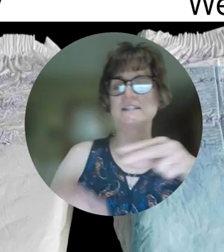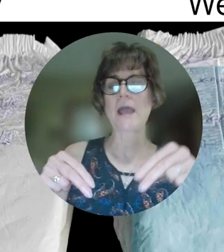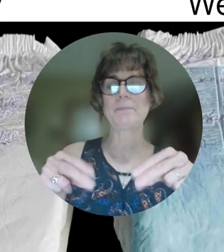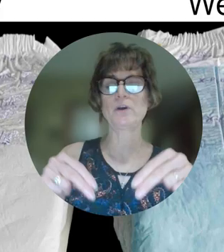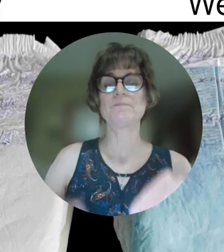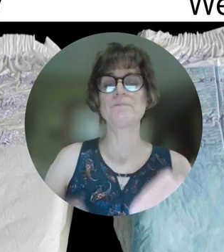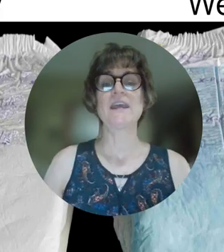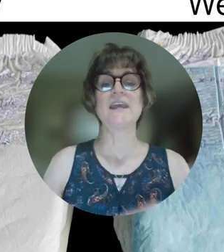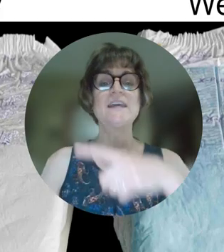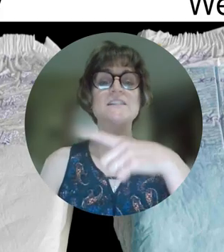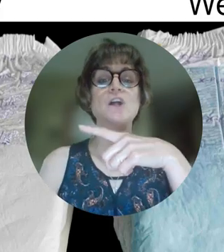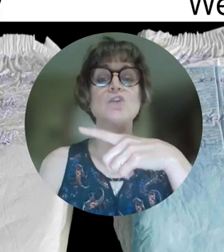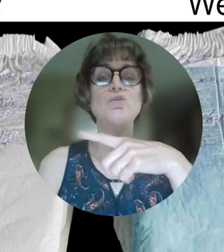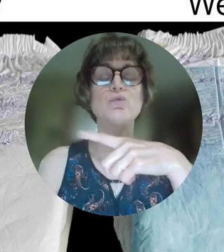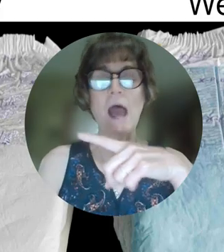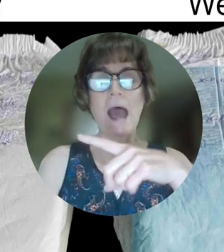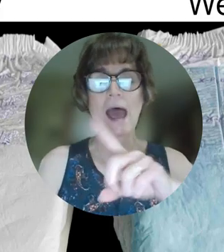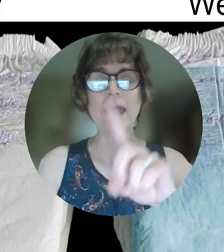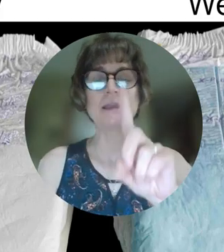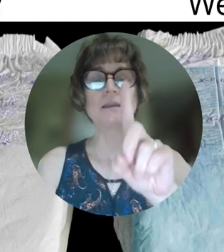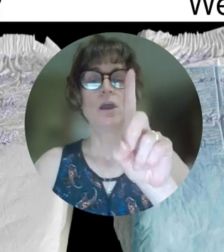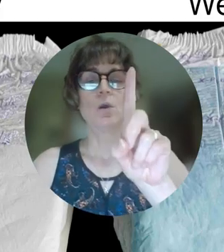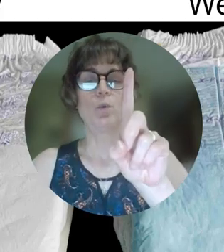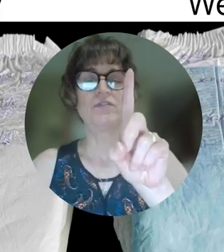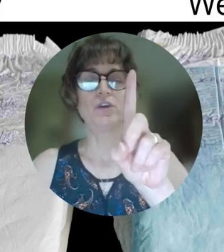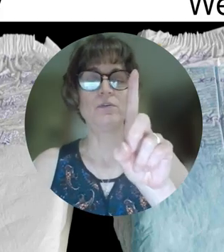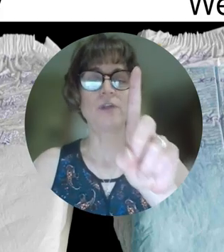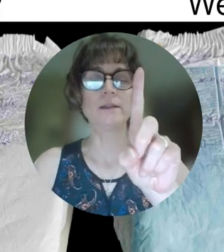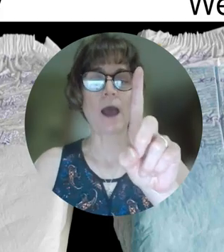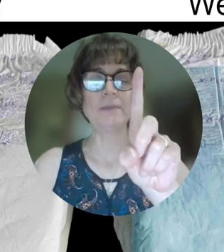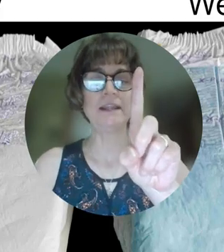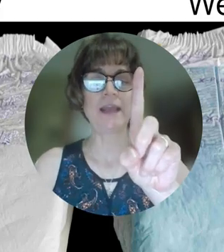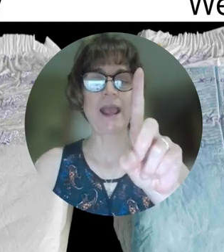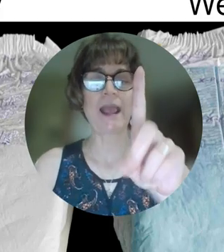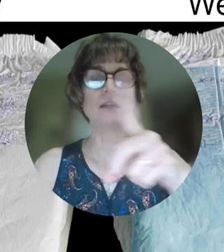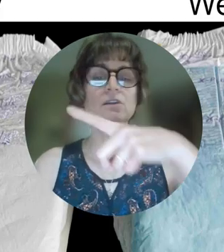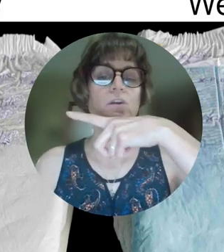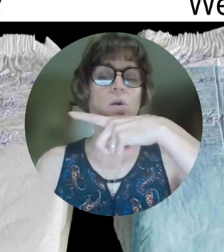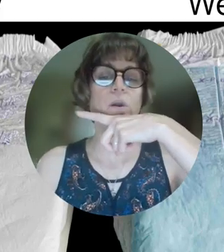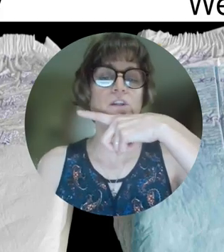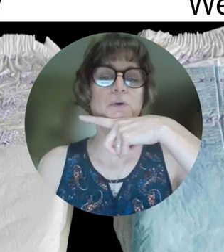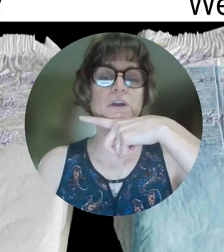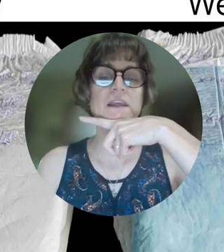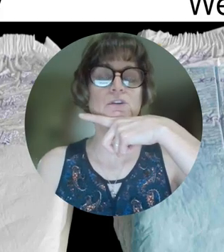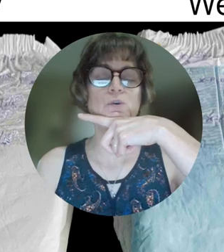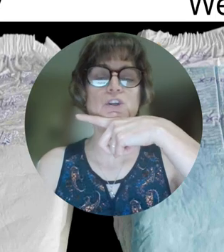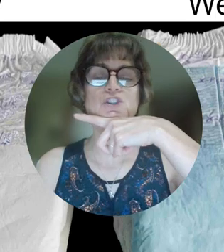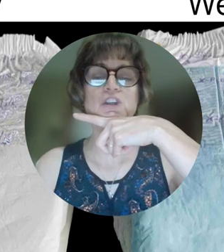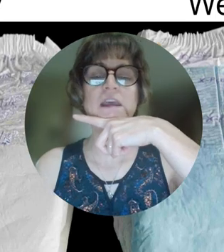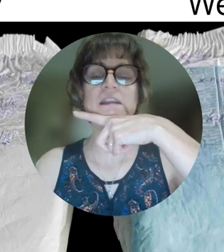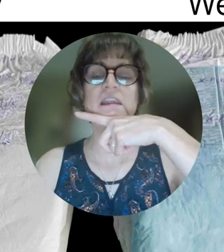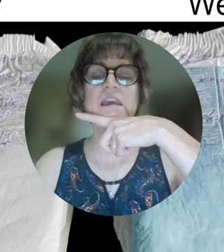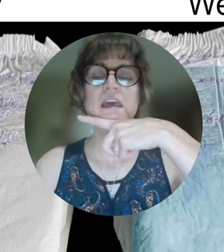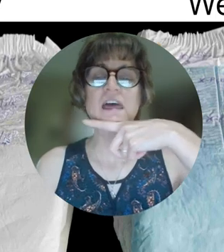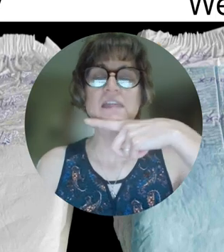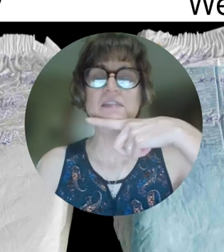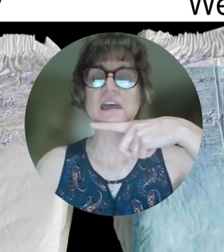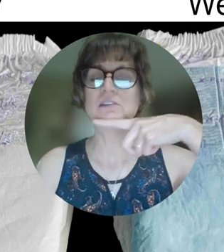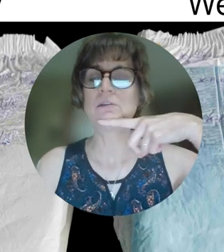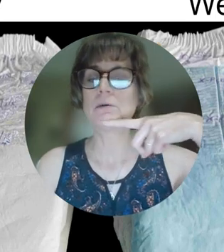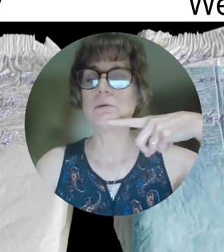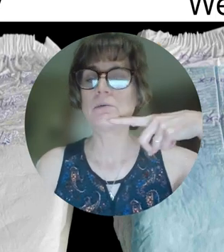This diaper is dry. With your dominant hand, you're going to put it to your chin